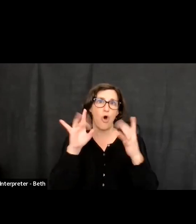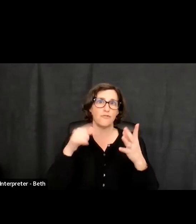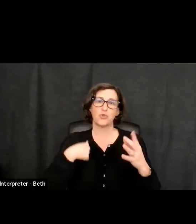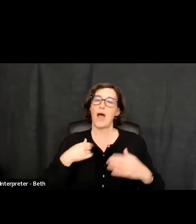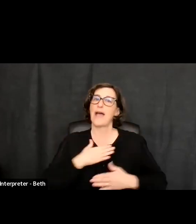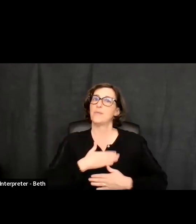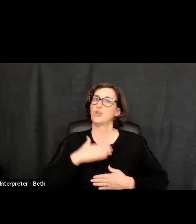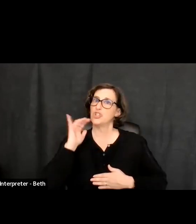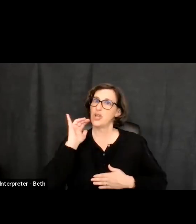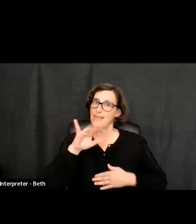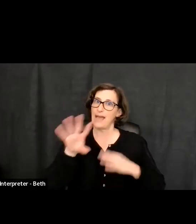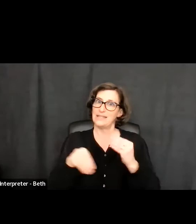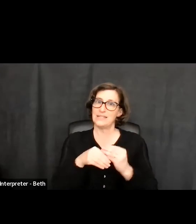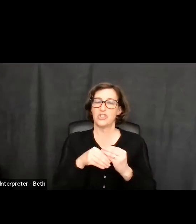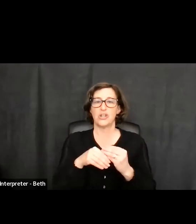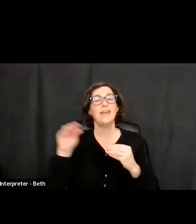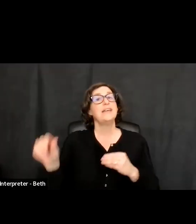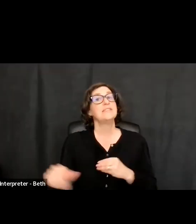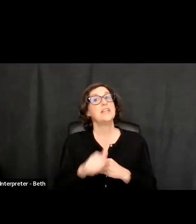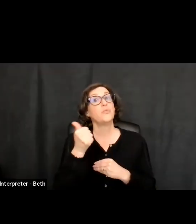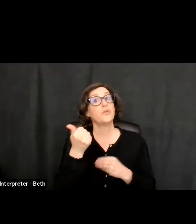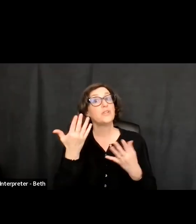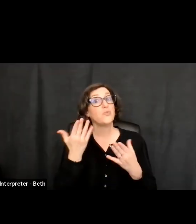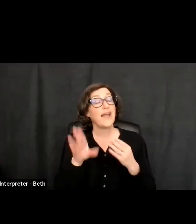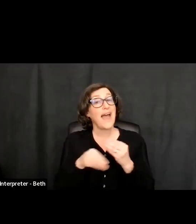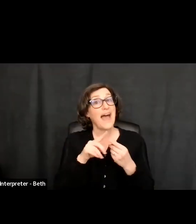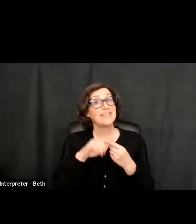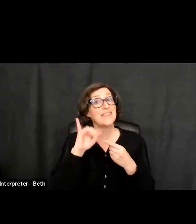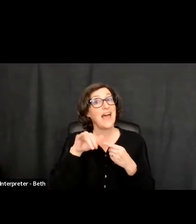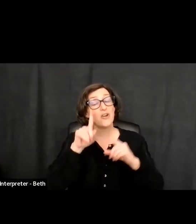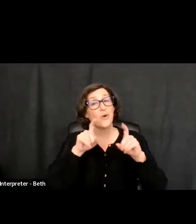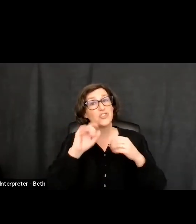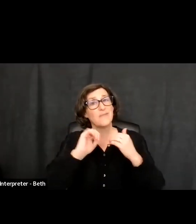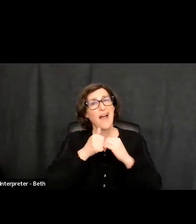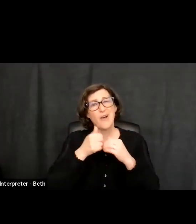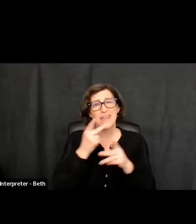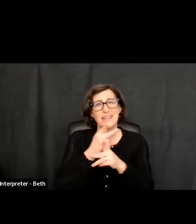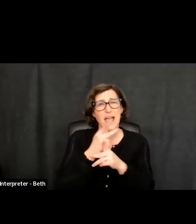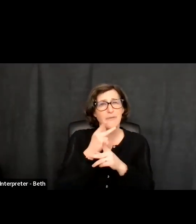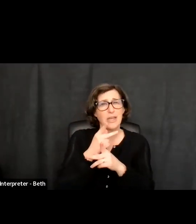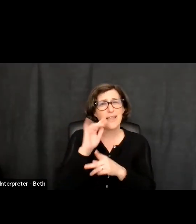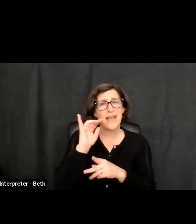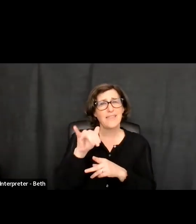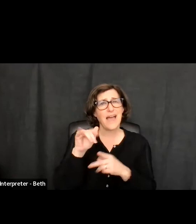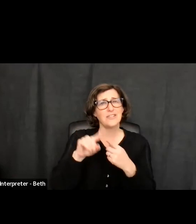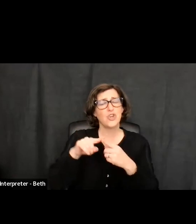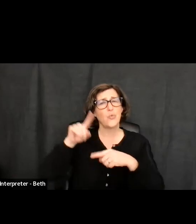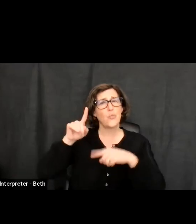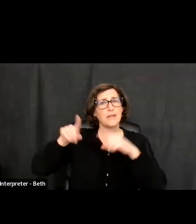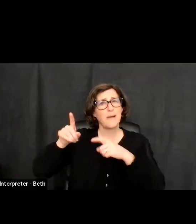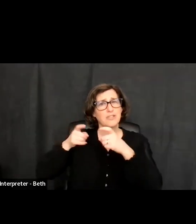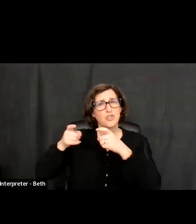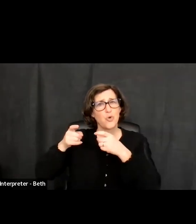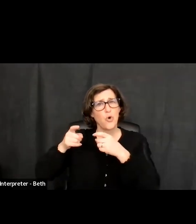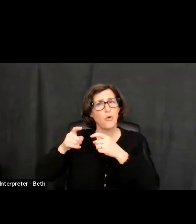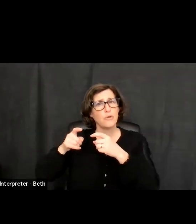that contribution. Did anyone else want to jump into that question about how they navigate the bias towards randomized controlled trials, or